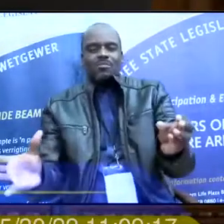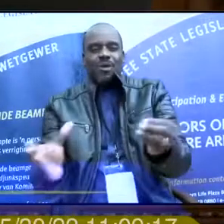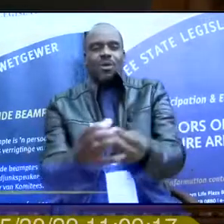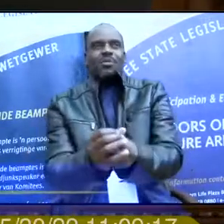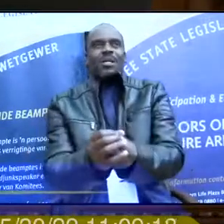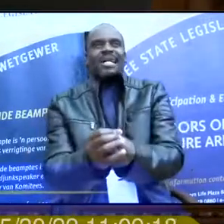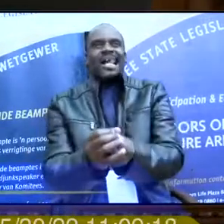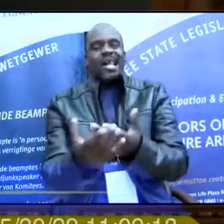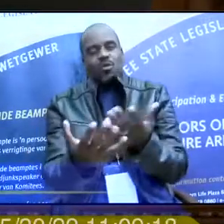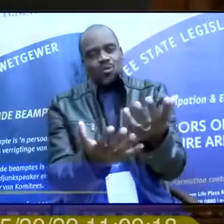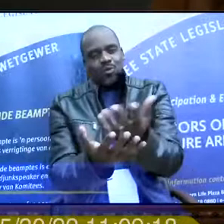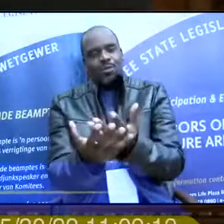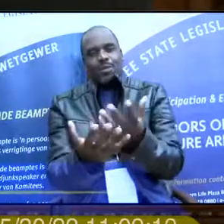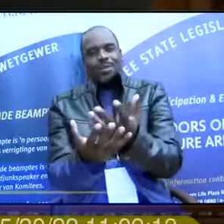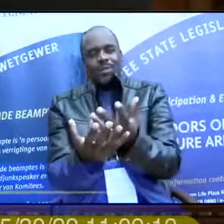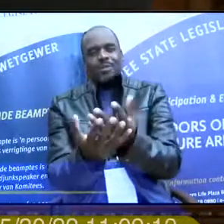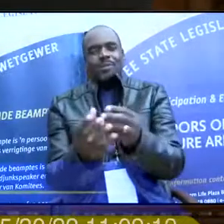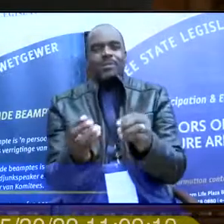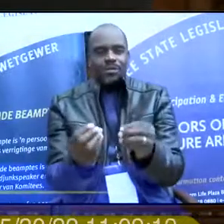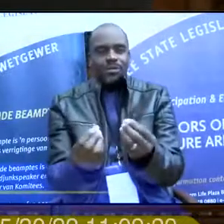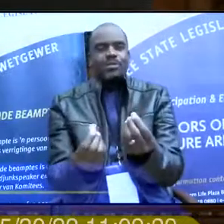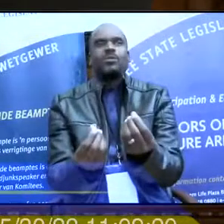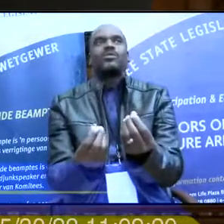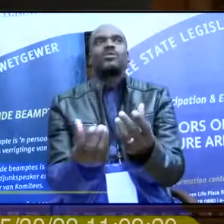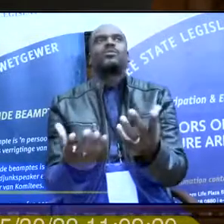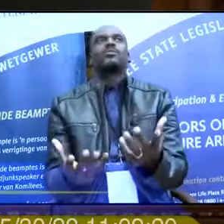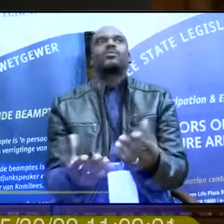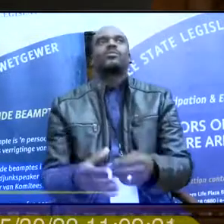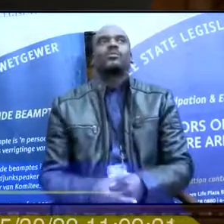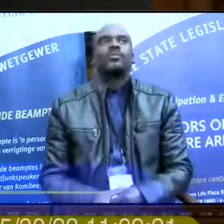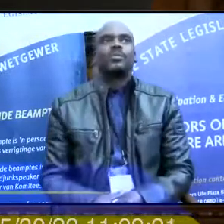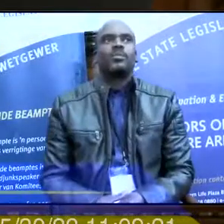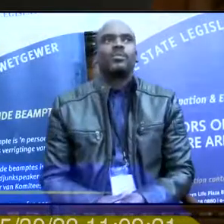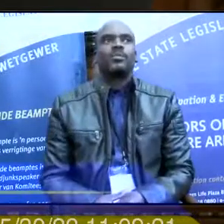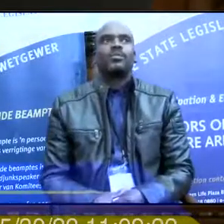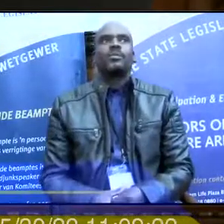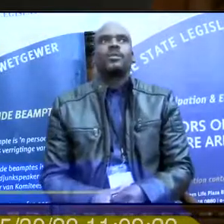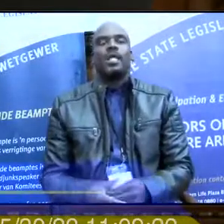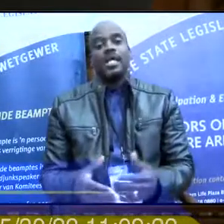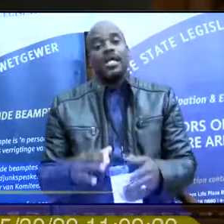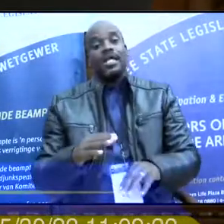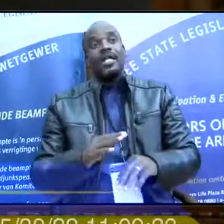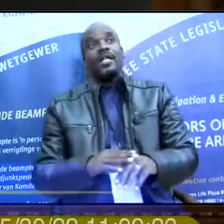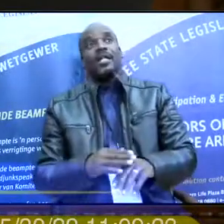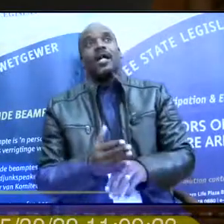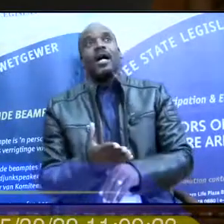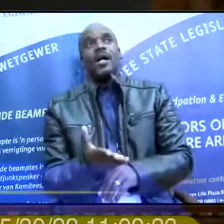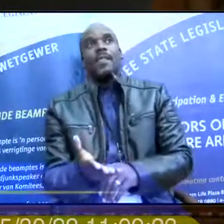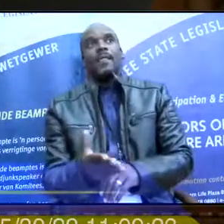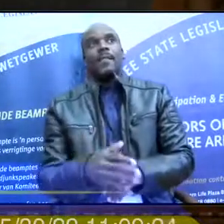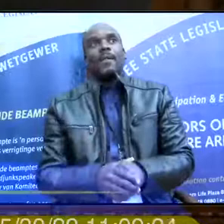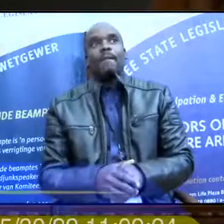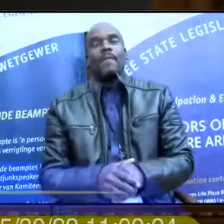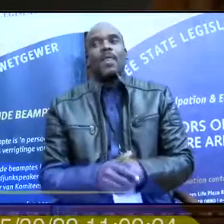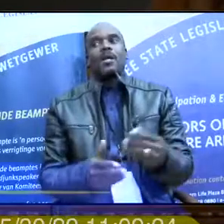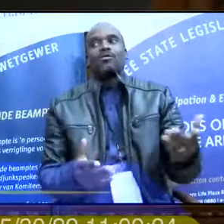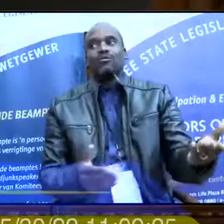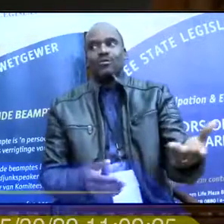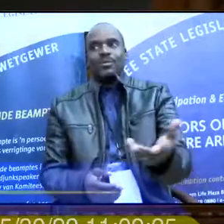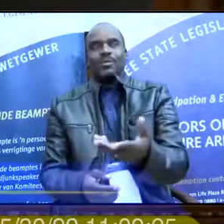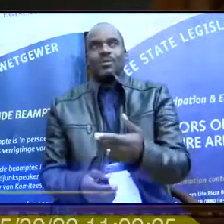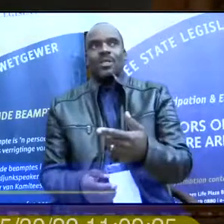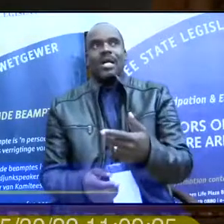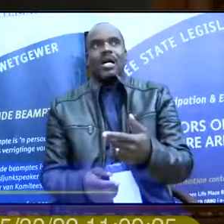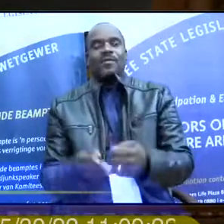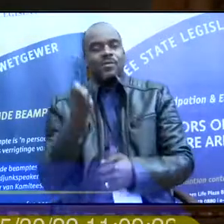budget votes as we put together our provincial budget vote and as we deal with budget lechotlas within government we had to